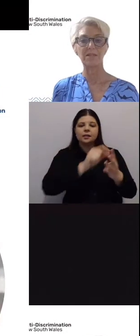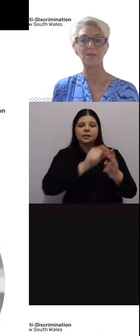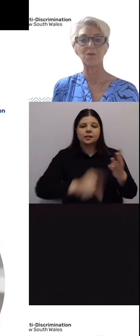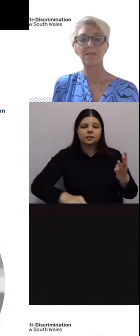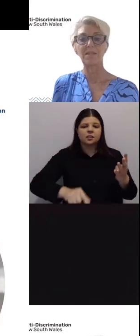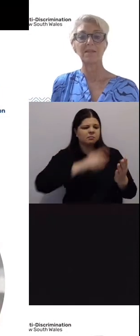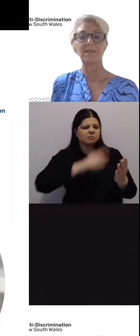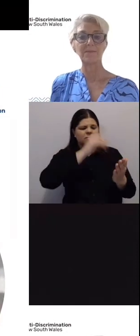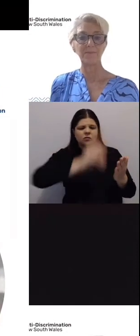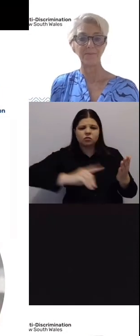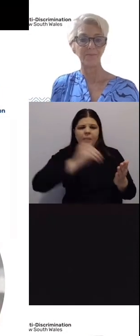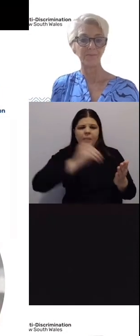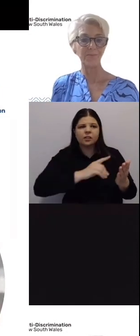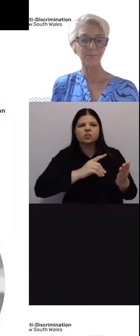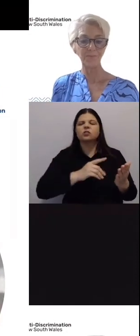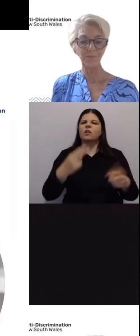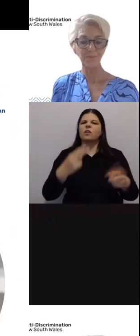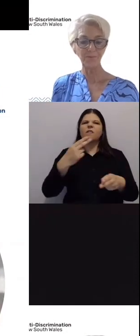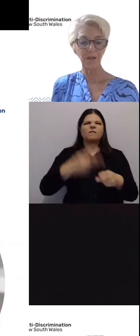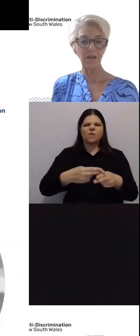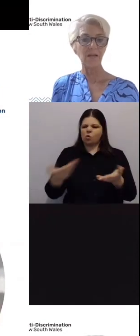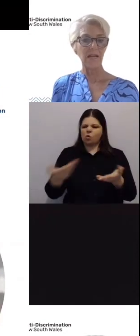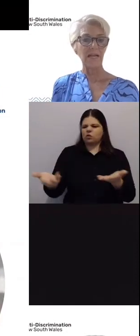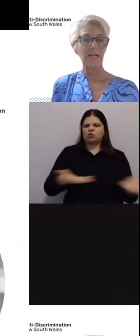of goods and services.